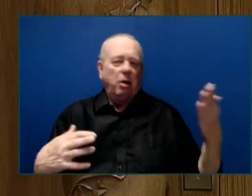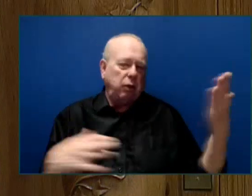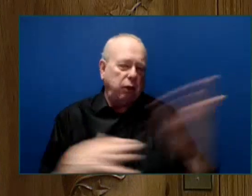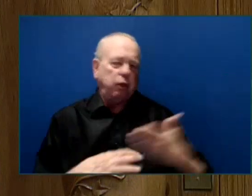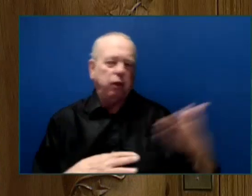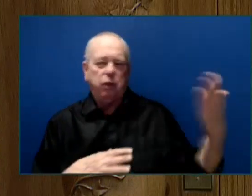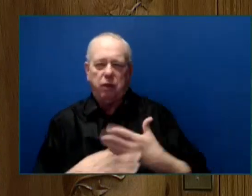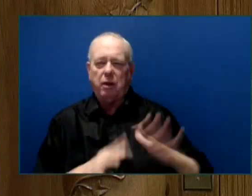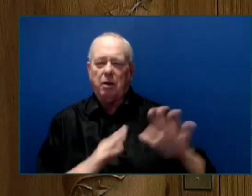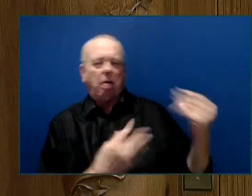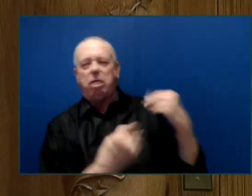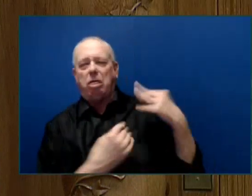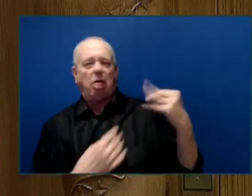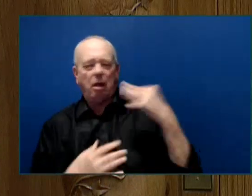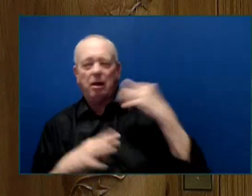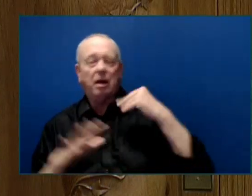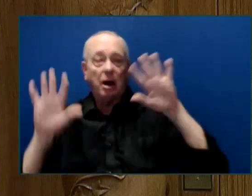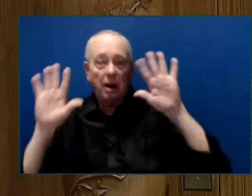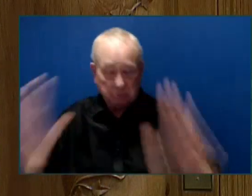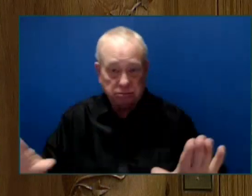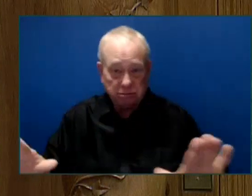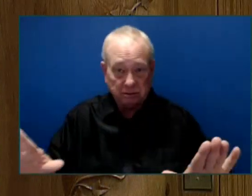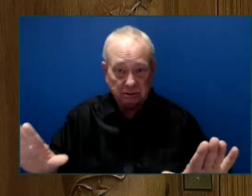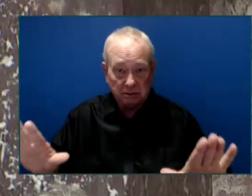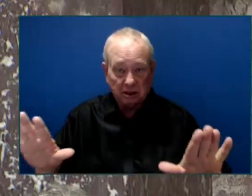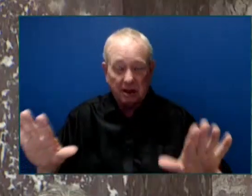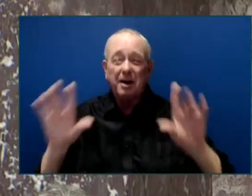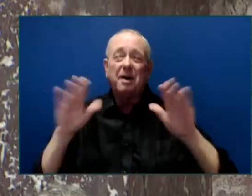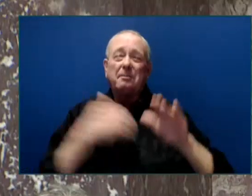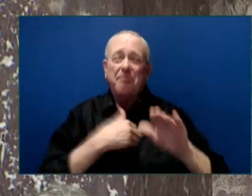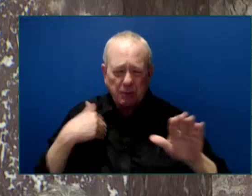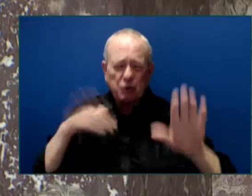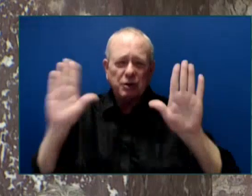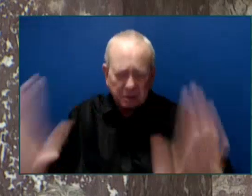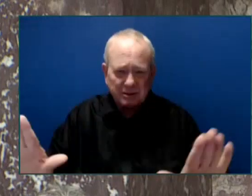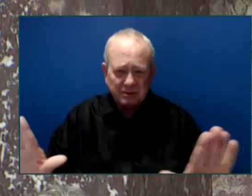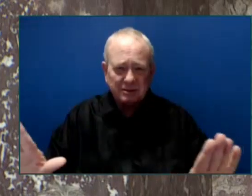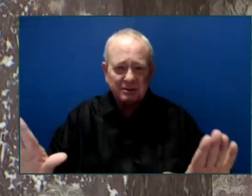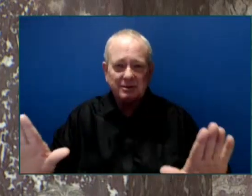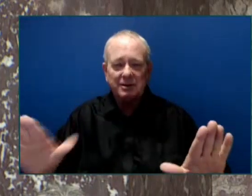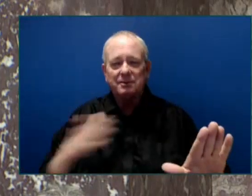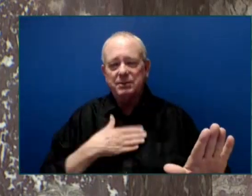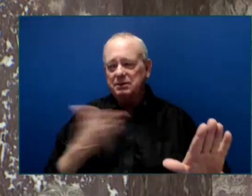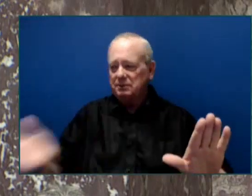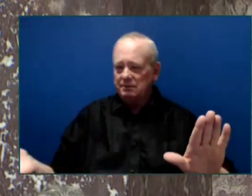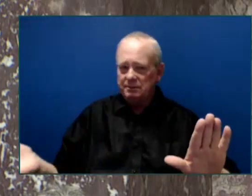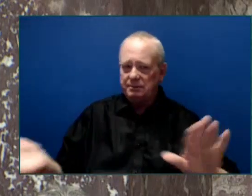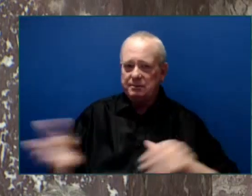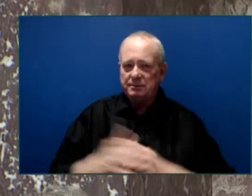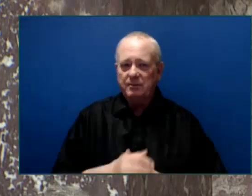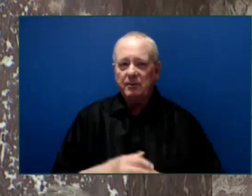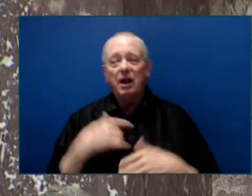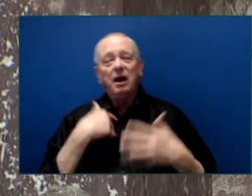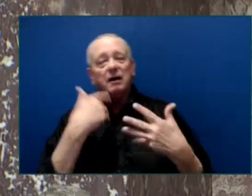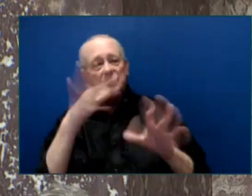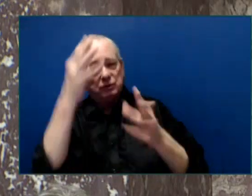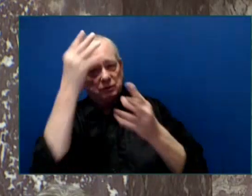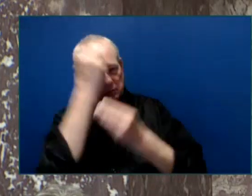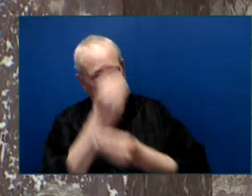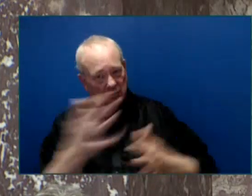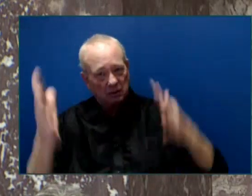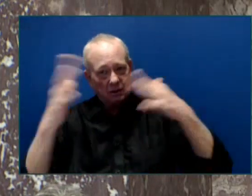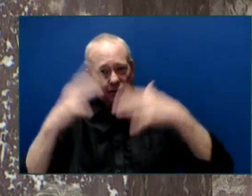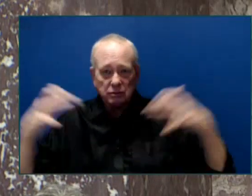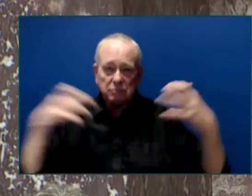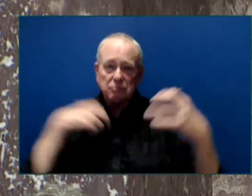Members, please. Thank you, Honourable Speaker. I notified the House that I met with the Privacy Commissioner. I shared